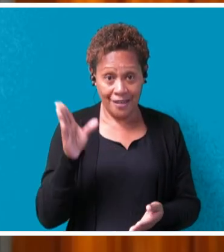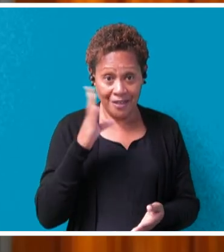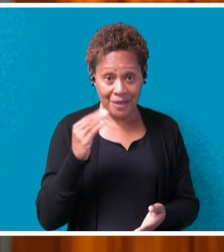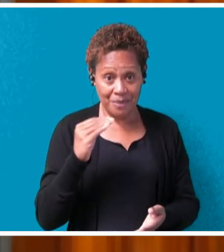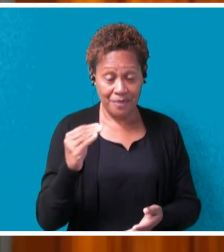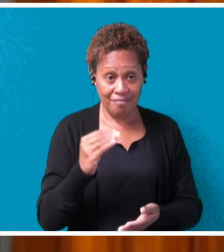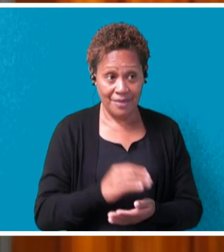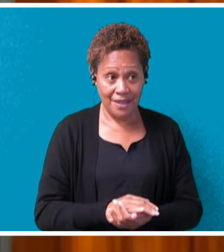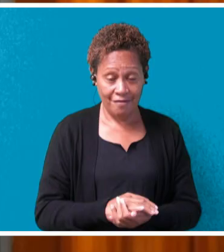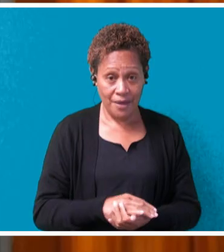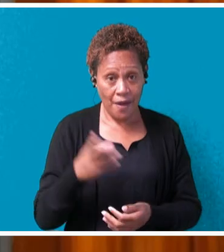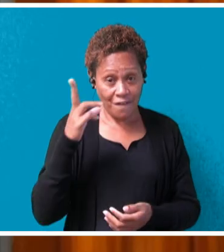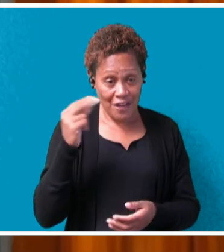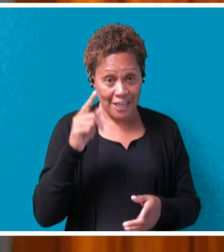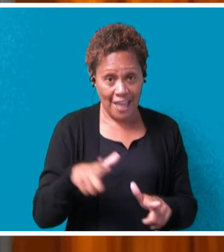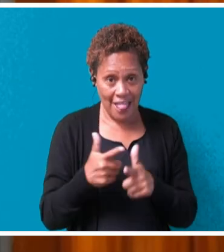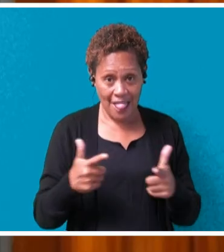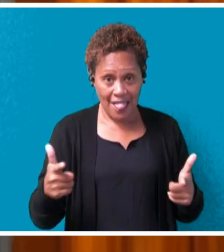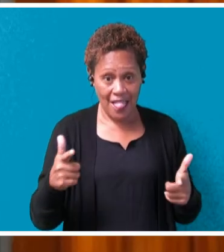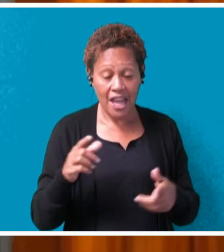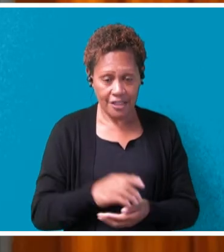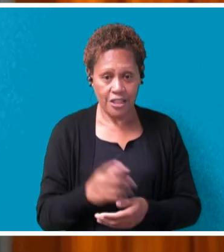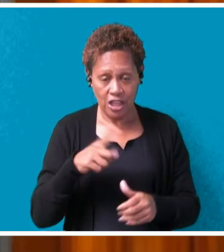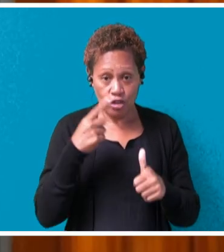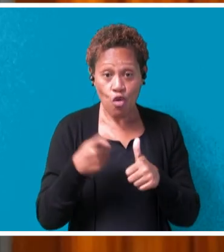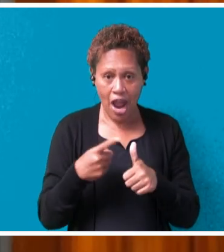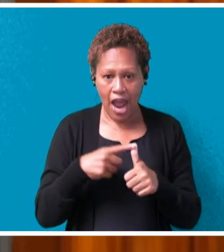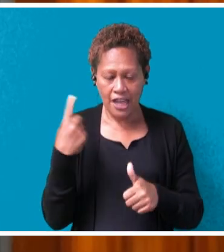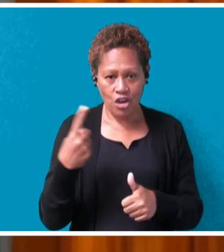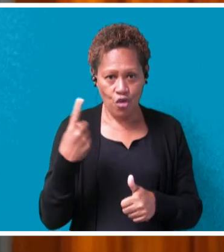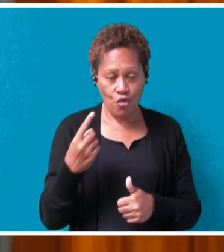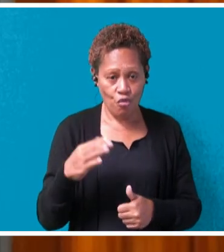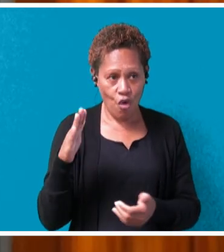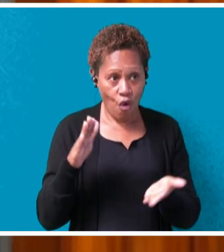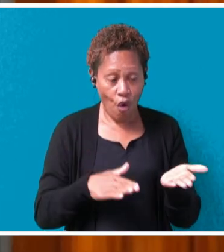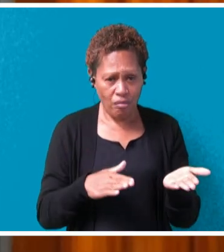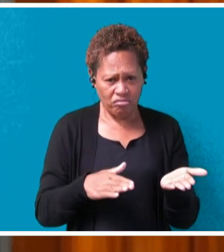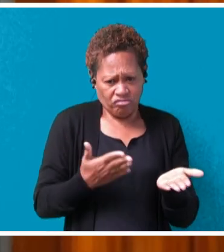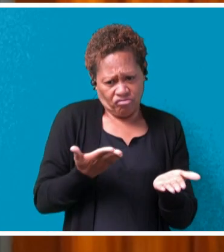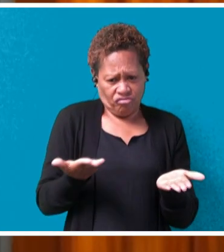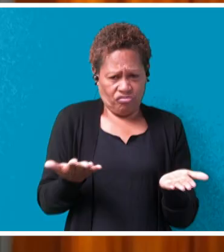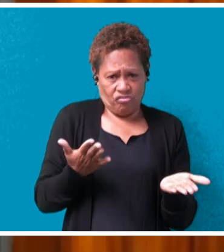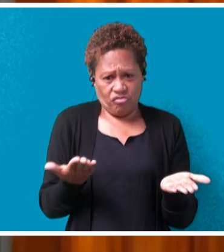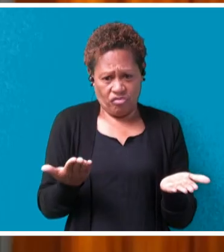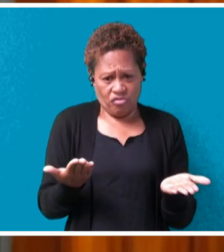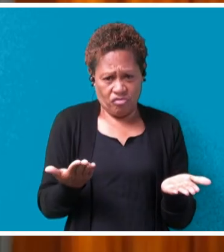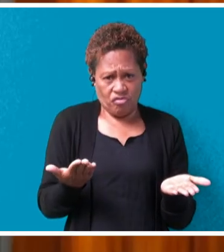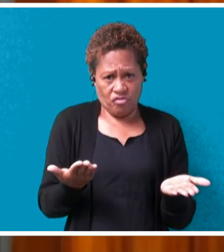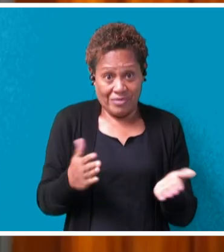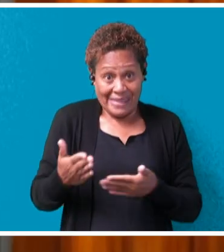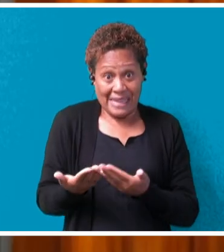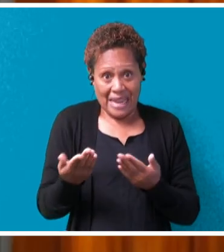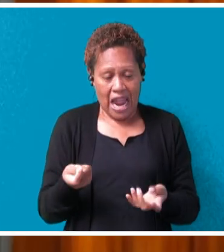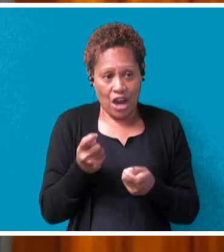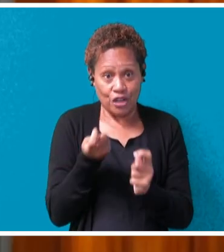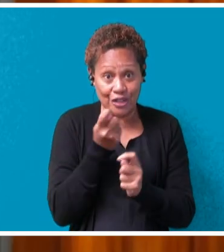kana lo mataro-taro, may beir na nonda. Kisa ba kay be? Ti kombeka. Nakena kwisaw tagi. Si mga babalang tagi